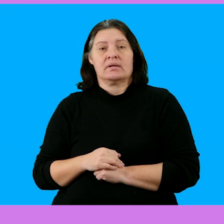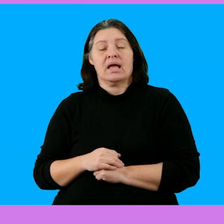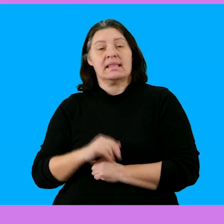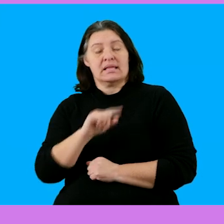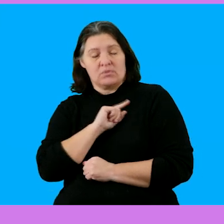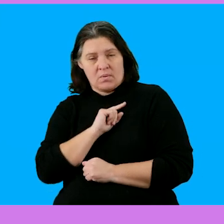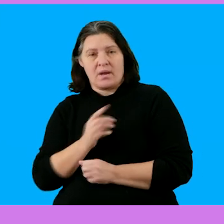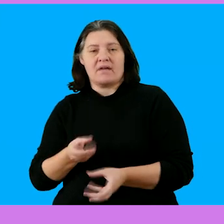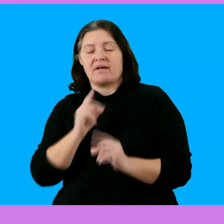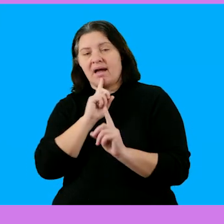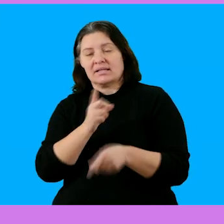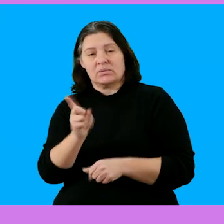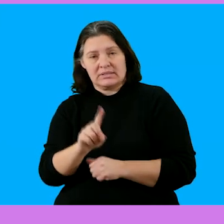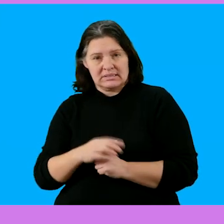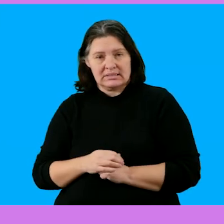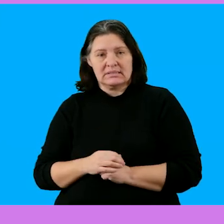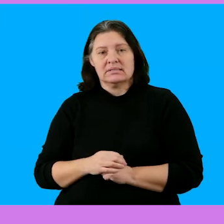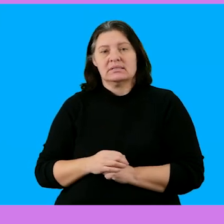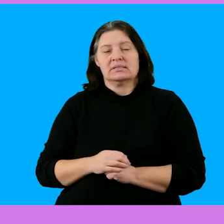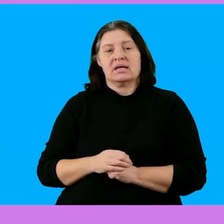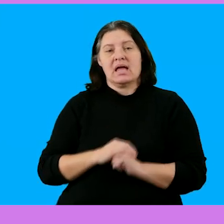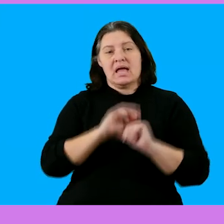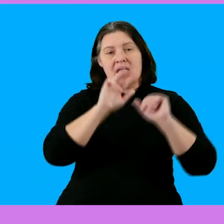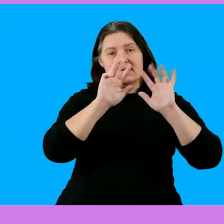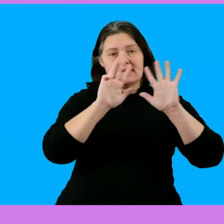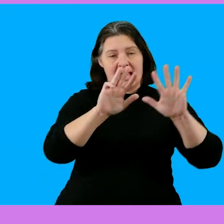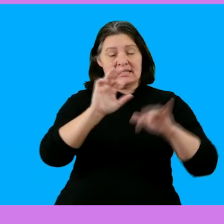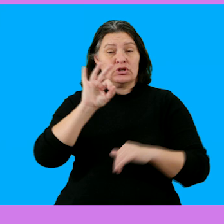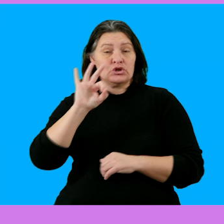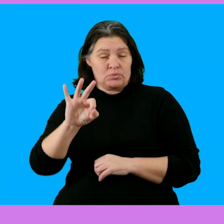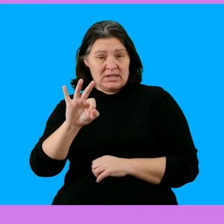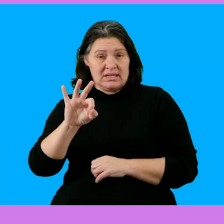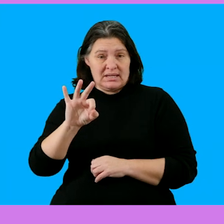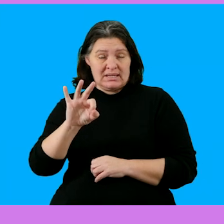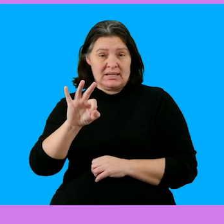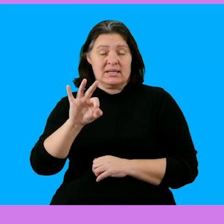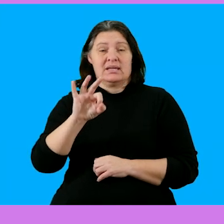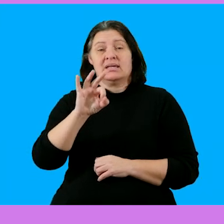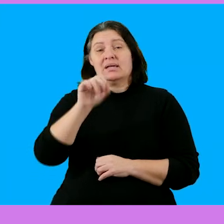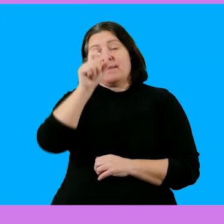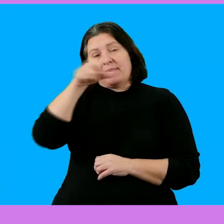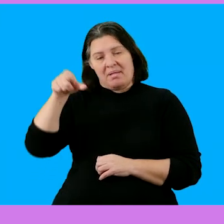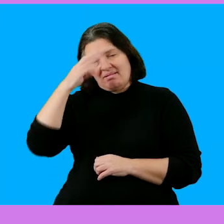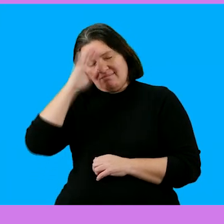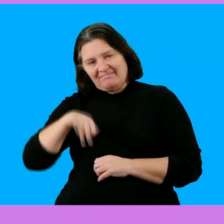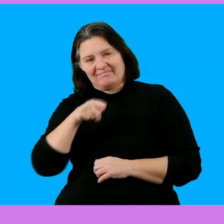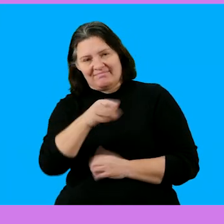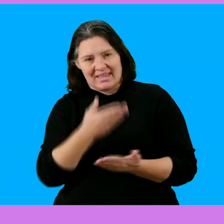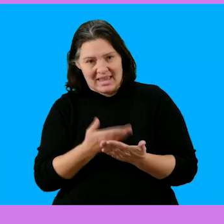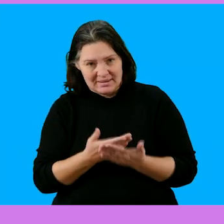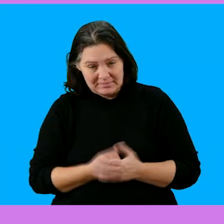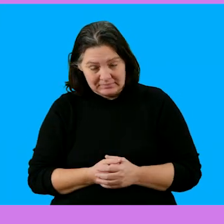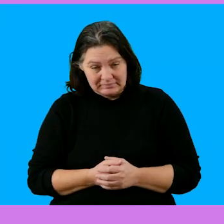So therefore I'll have then an answer of 93 guests that can be accommodated